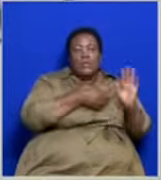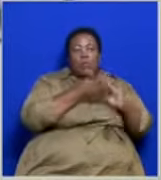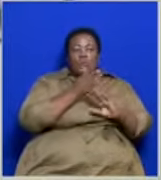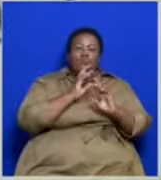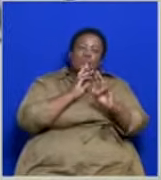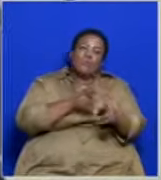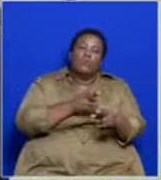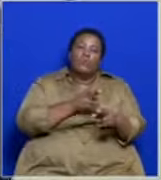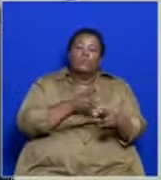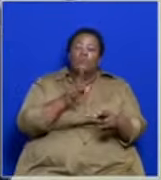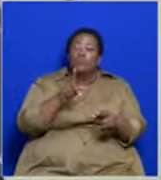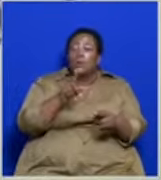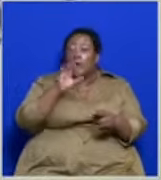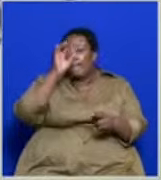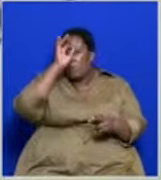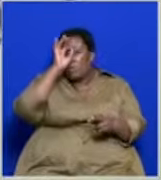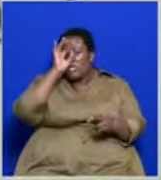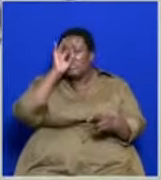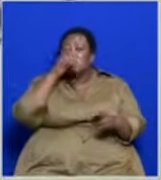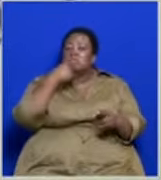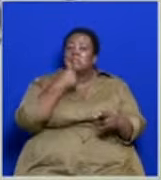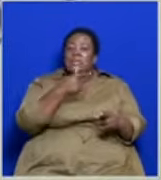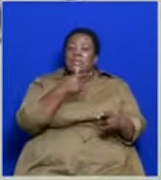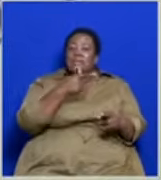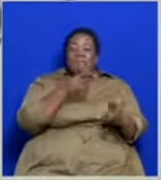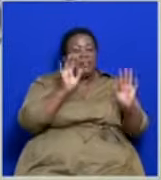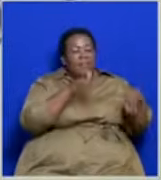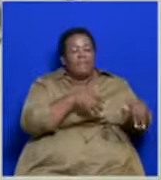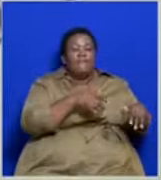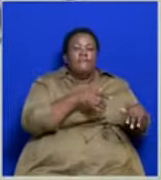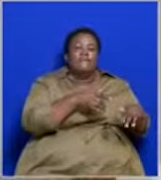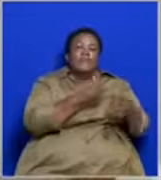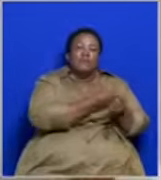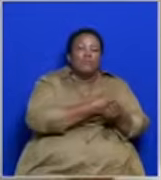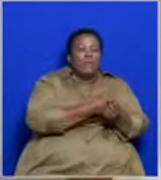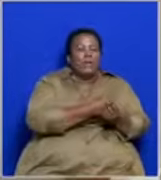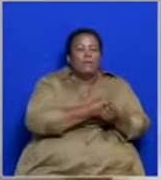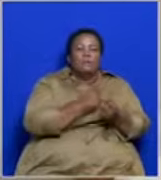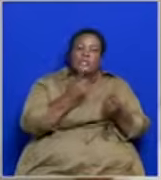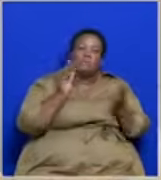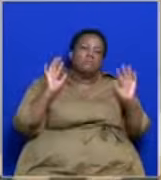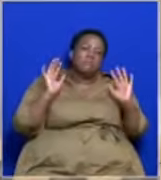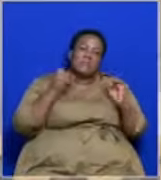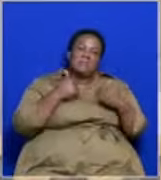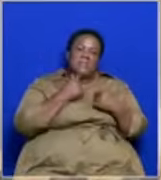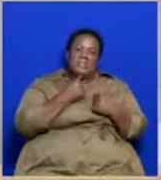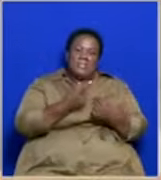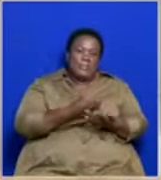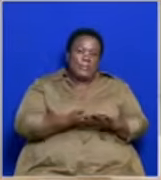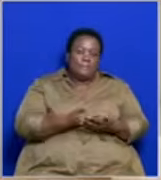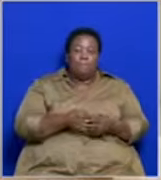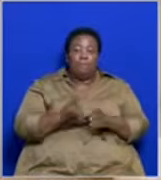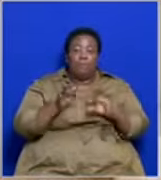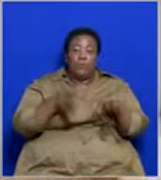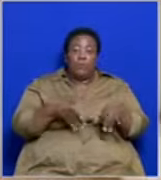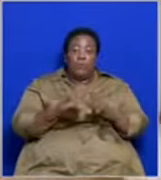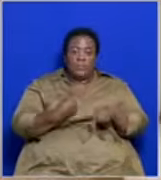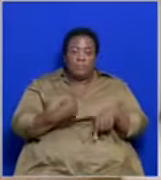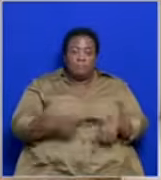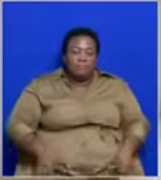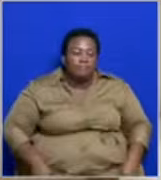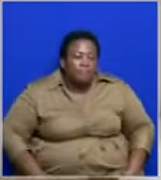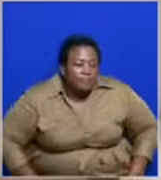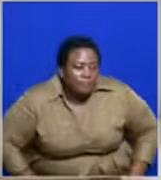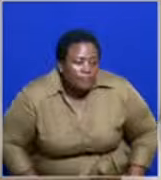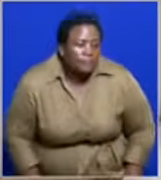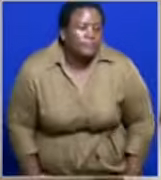out of the truck. That is all I can say. And if we go further, then at page 69, I see that,